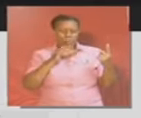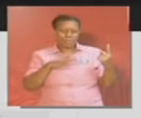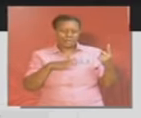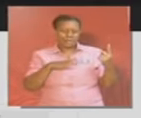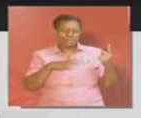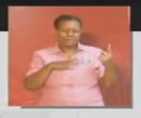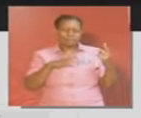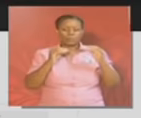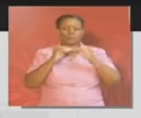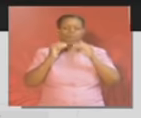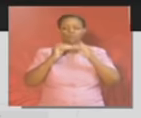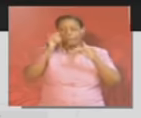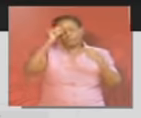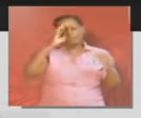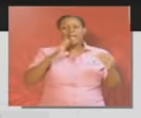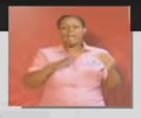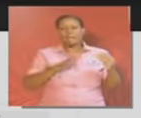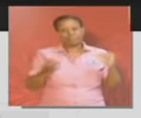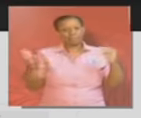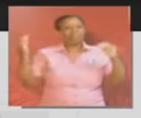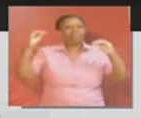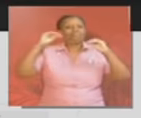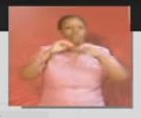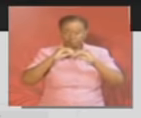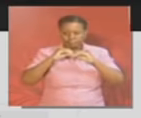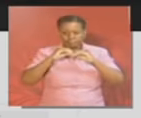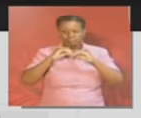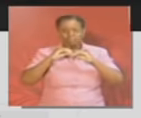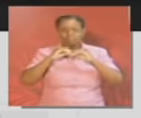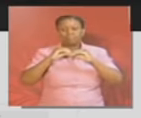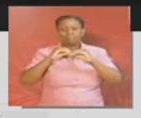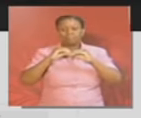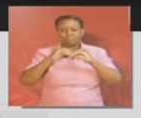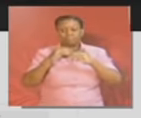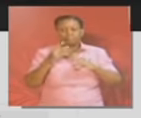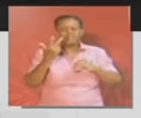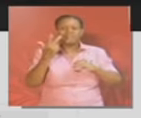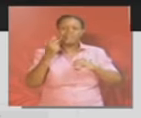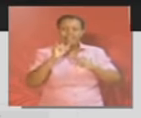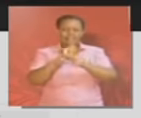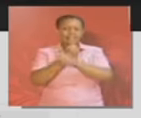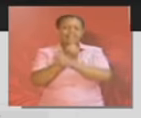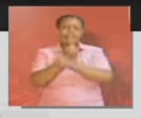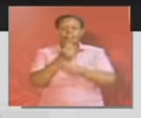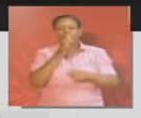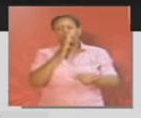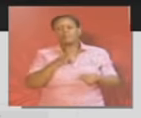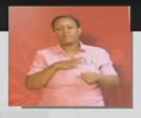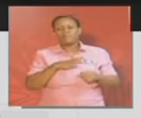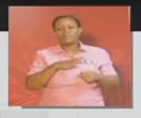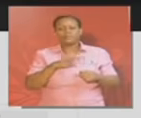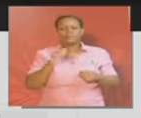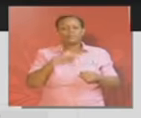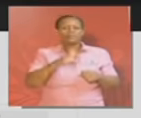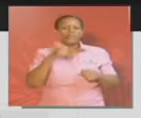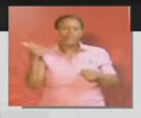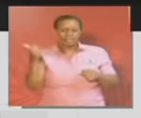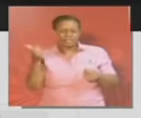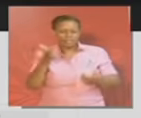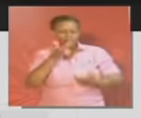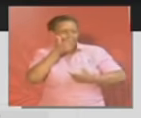73.7% men at this point in time. Another interesting and useful bit of information is that among these deaths,